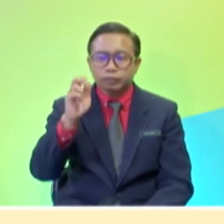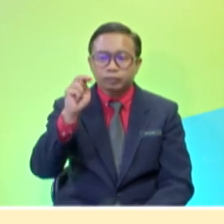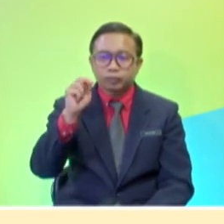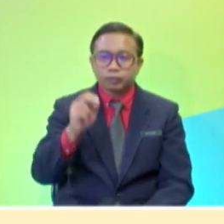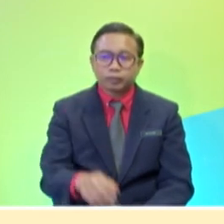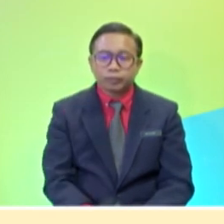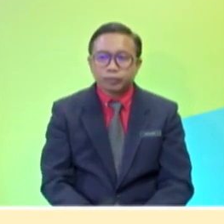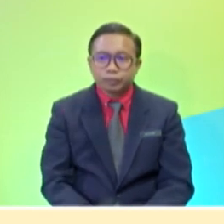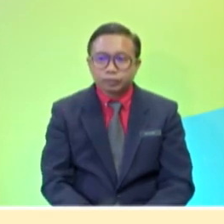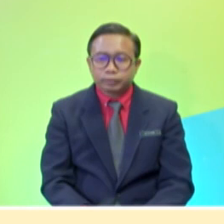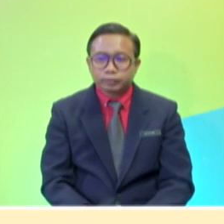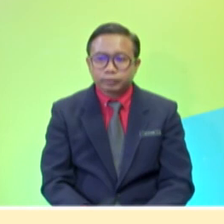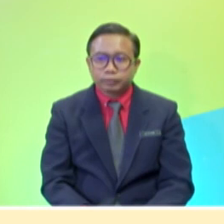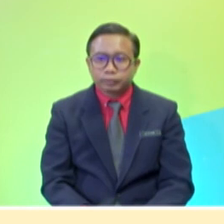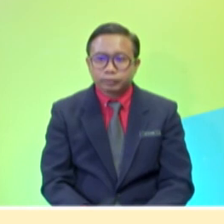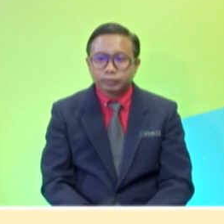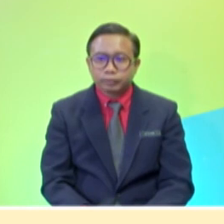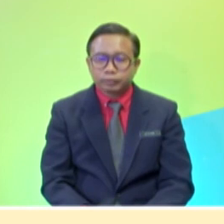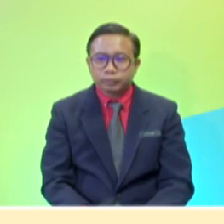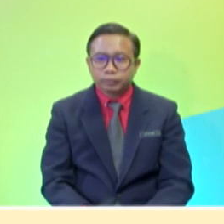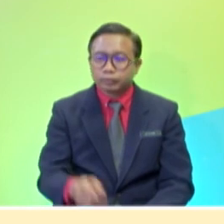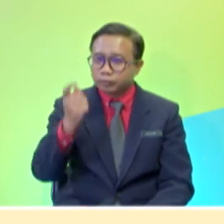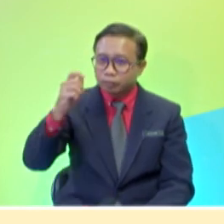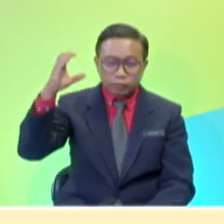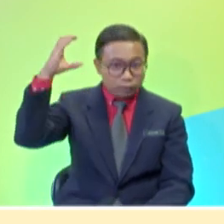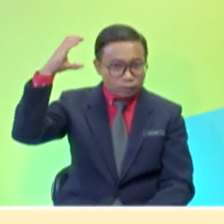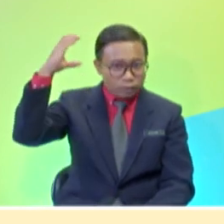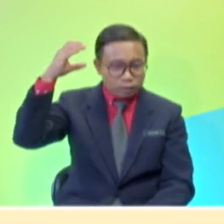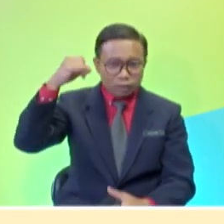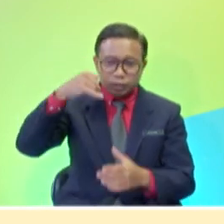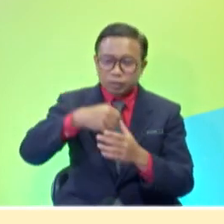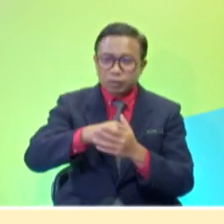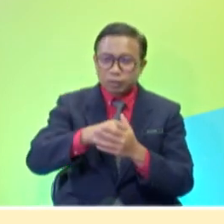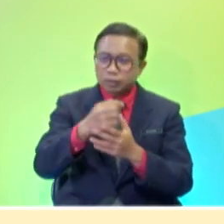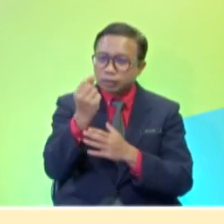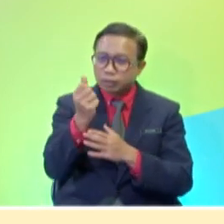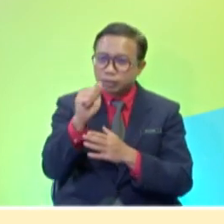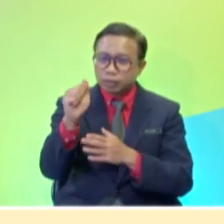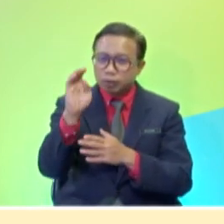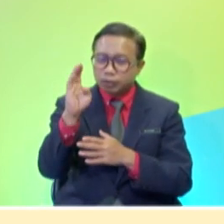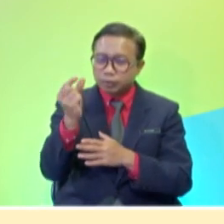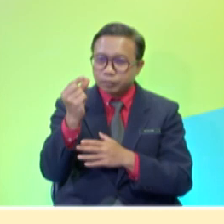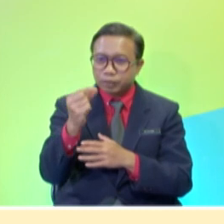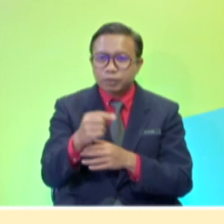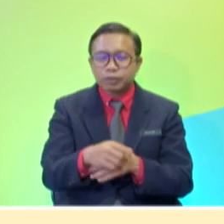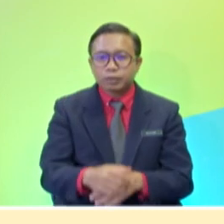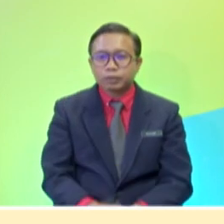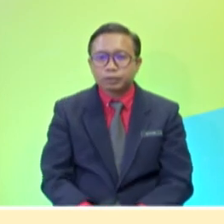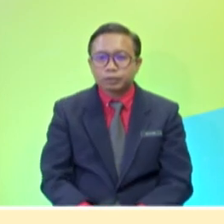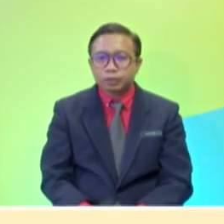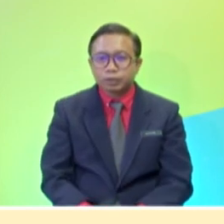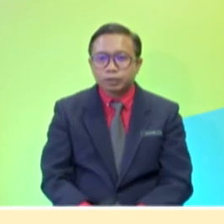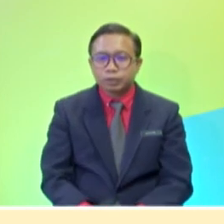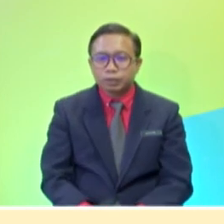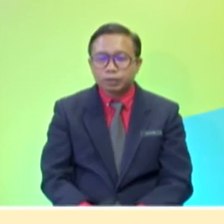himself. Wonderful. The answer is the sun is shining dimly today. Dimly. Okay, your